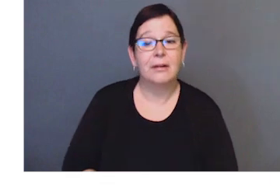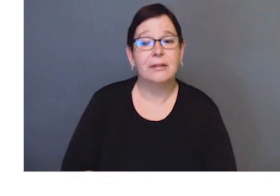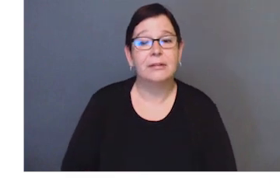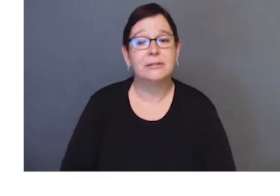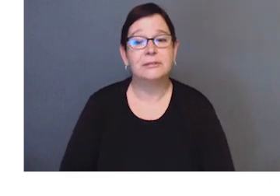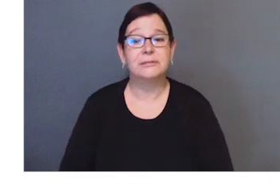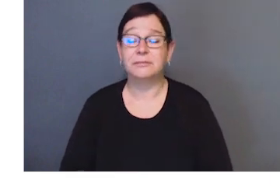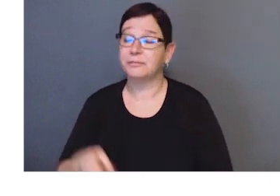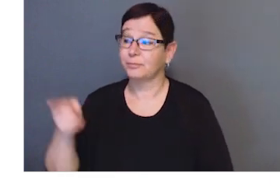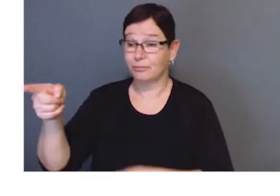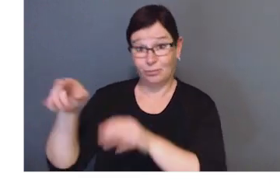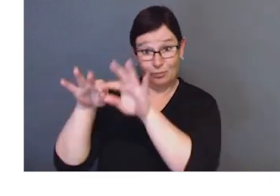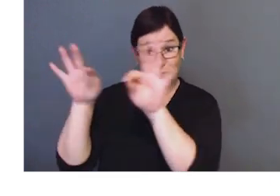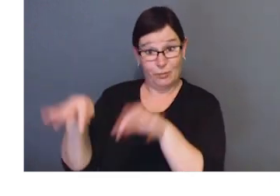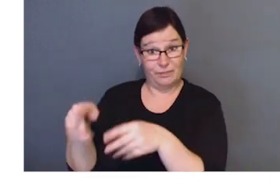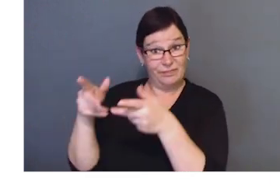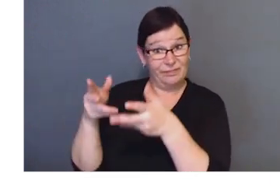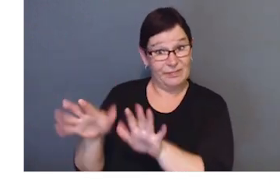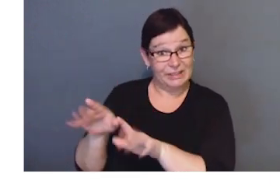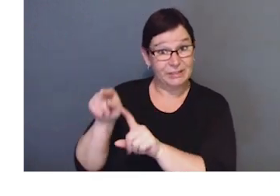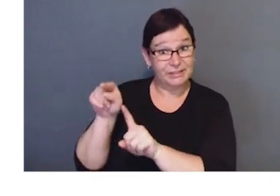medical practitioner must print and sign.